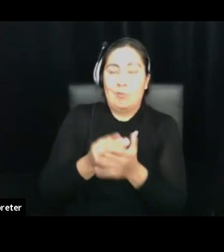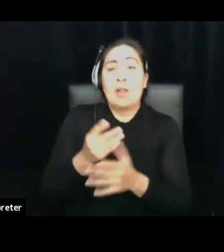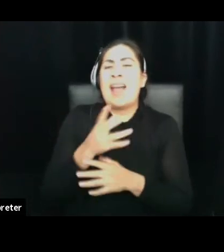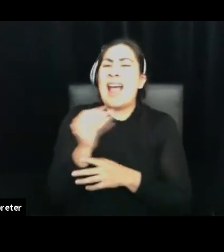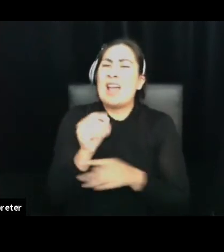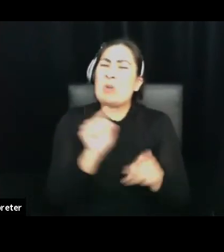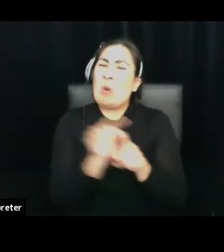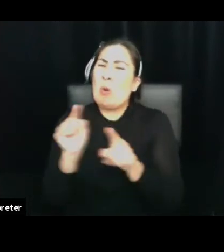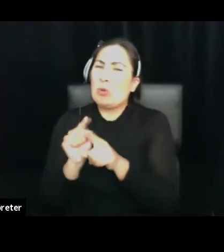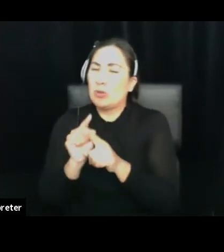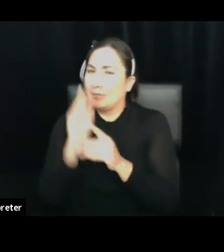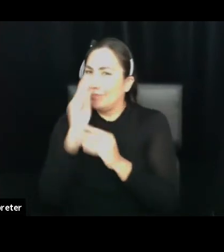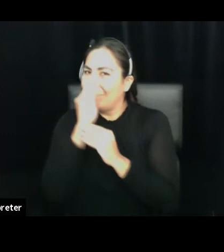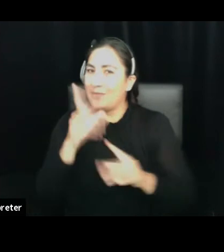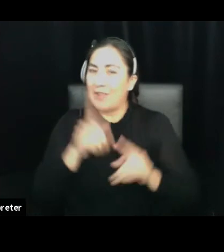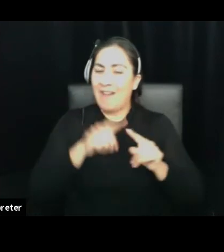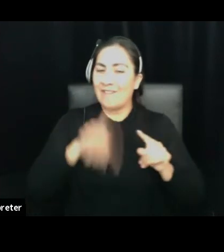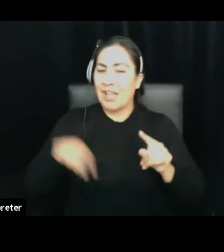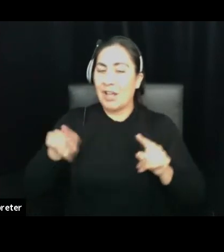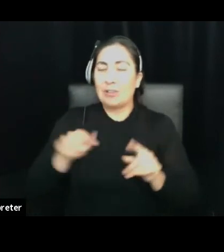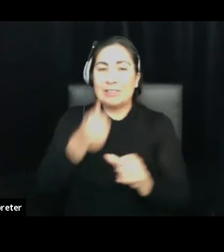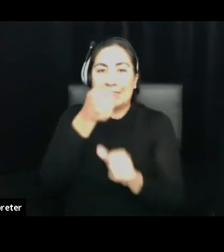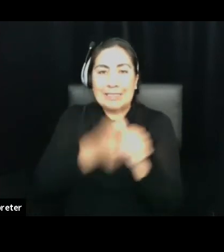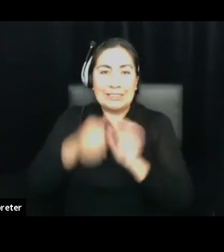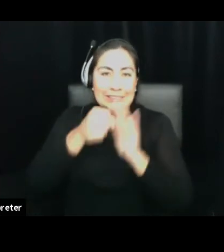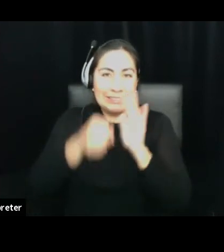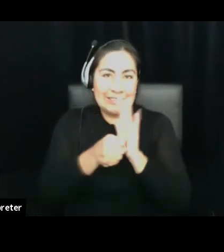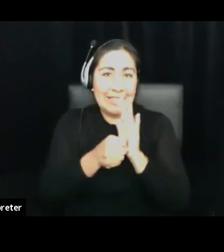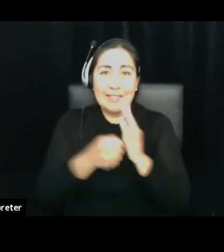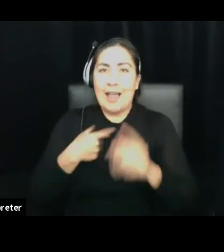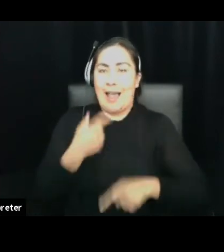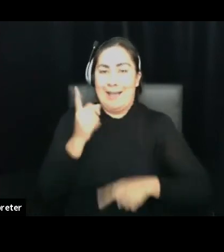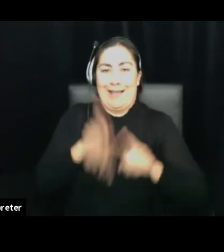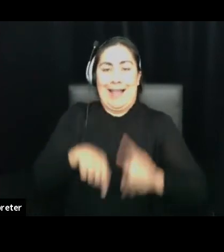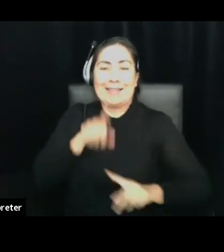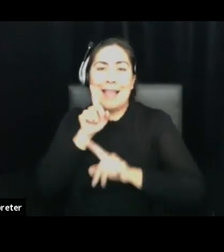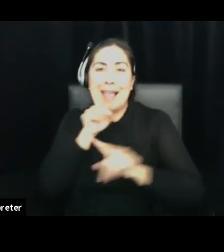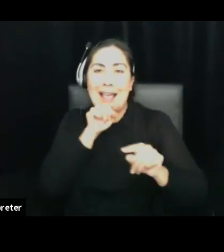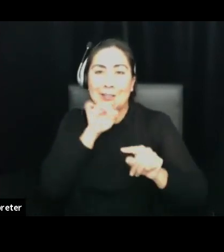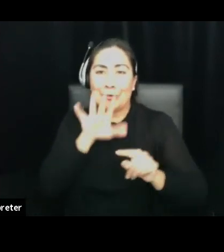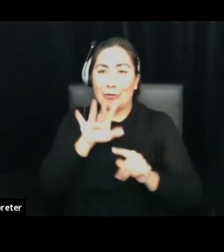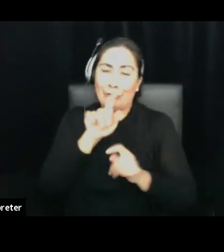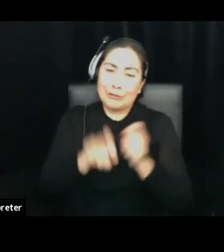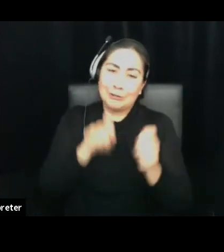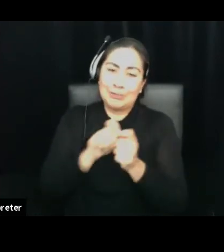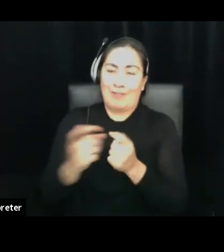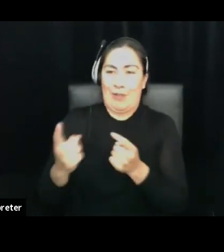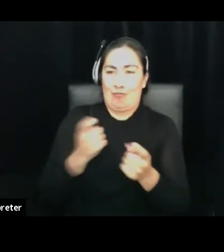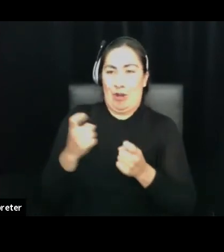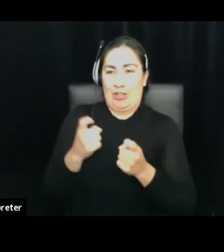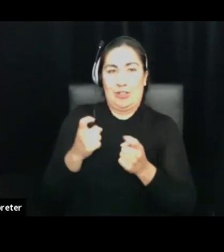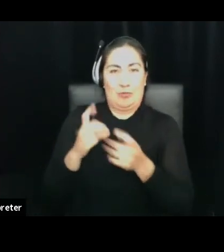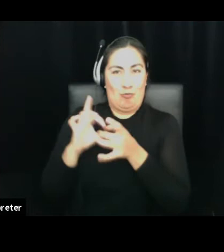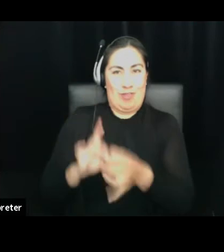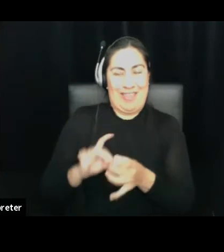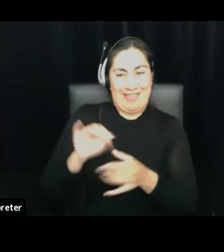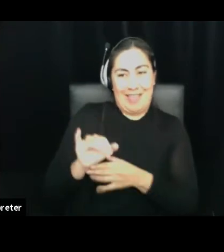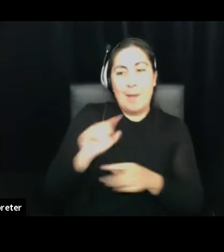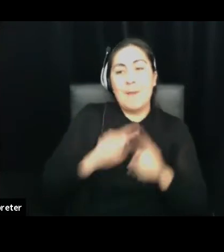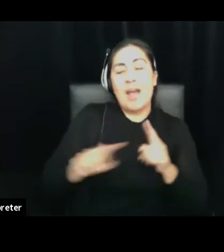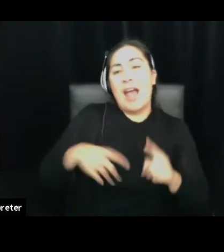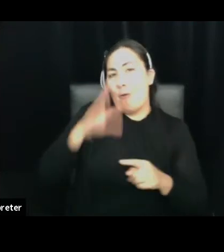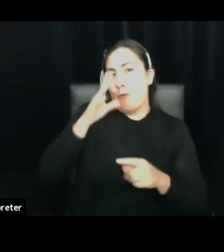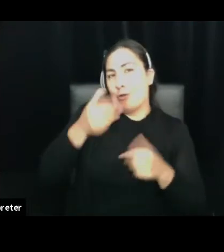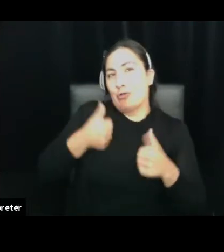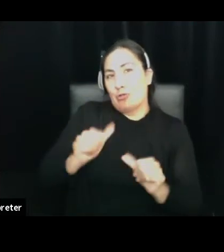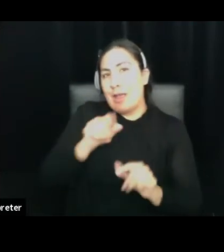state by state. So I cannot answer specific questions about it, but I will try to